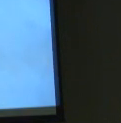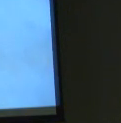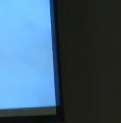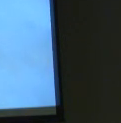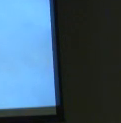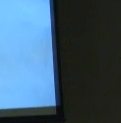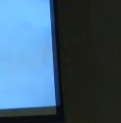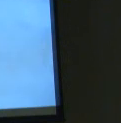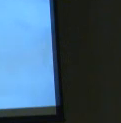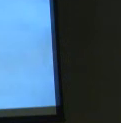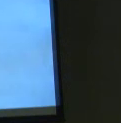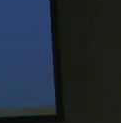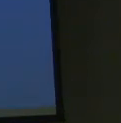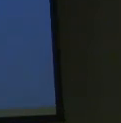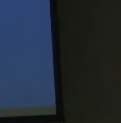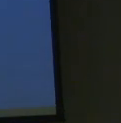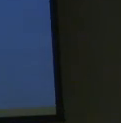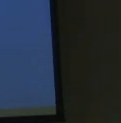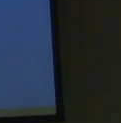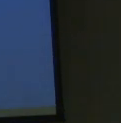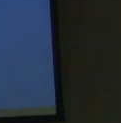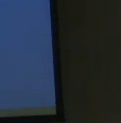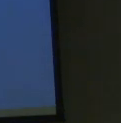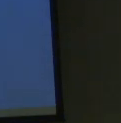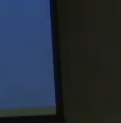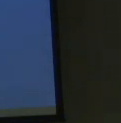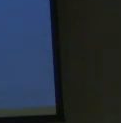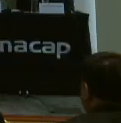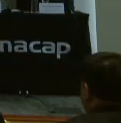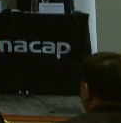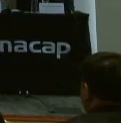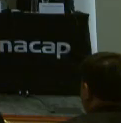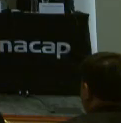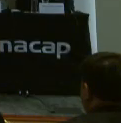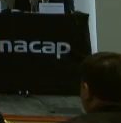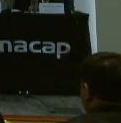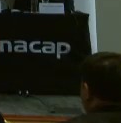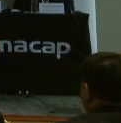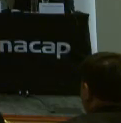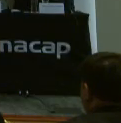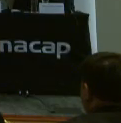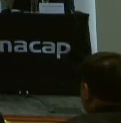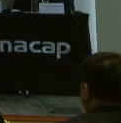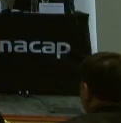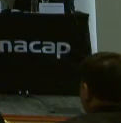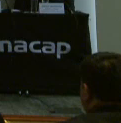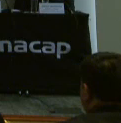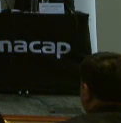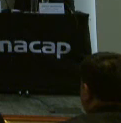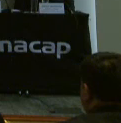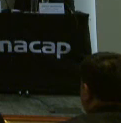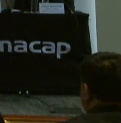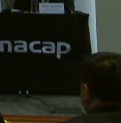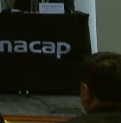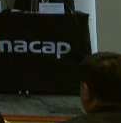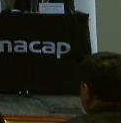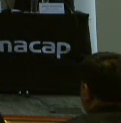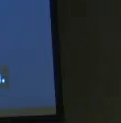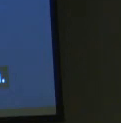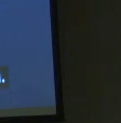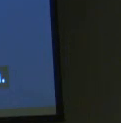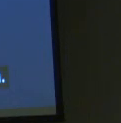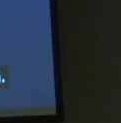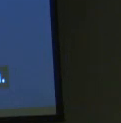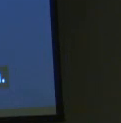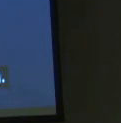Is like a girl a good thing? Actually, I don't know what it really, if it's a bad thing or a good thing. It sounds like a bad thing. It